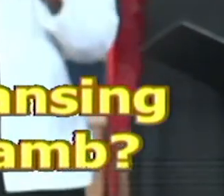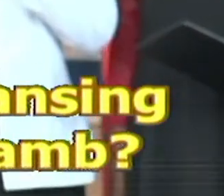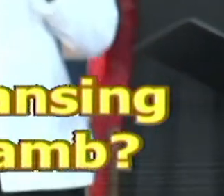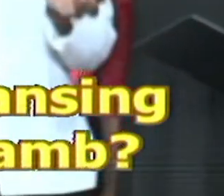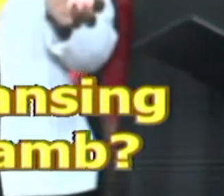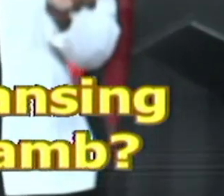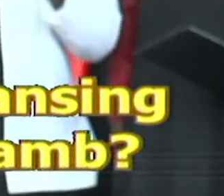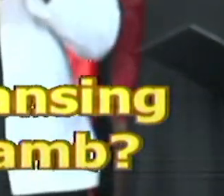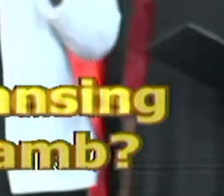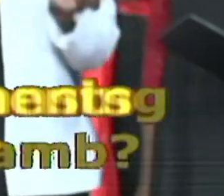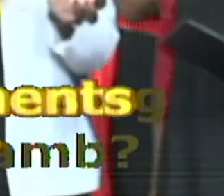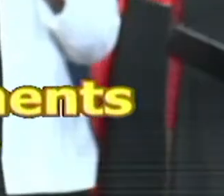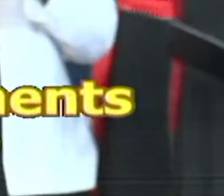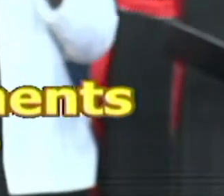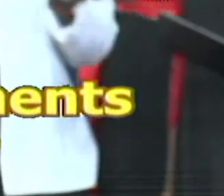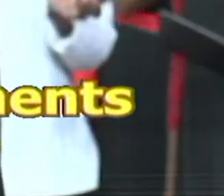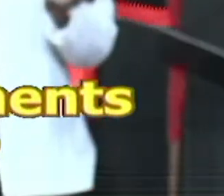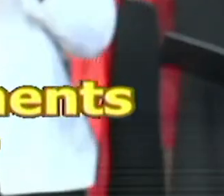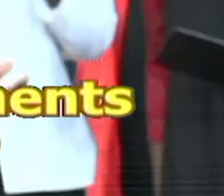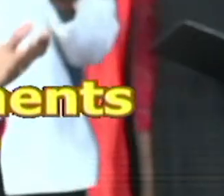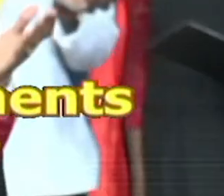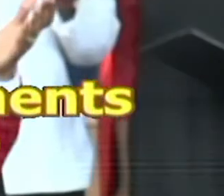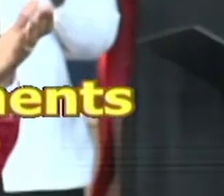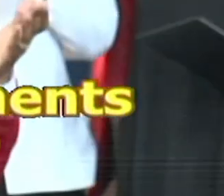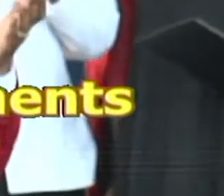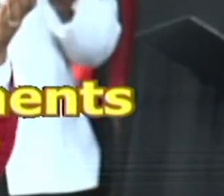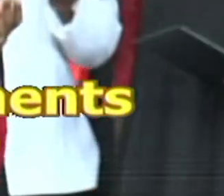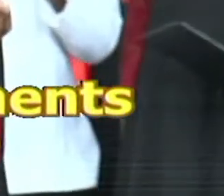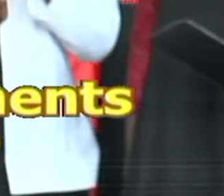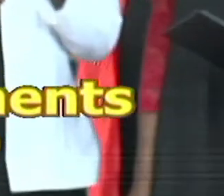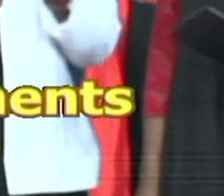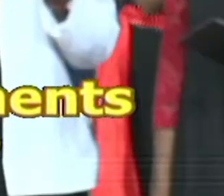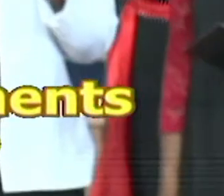blood of the Lamb? Are your